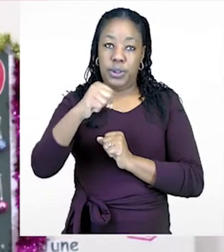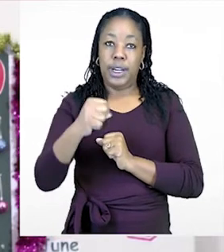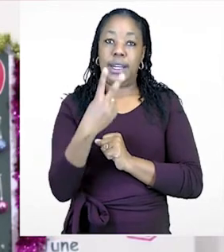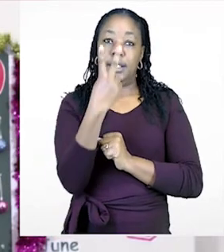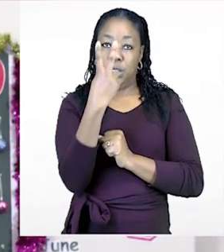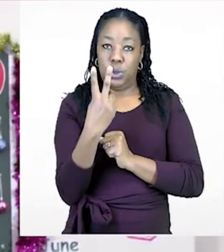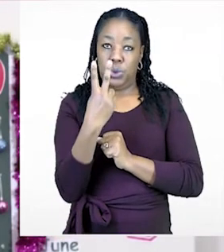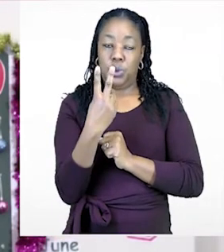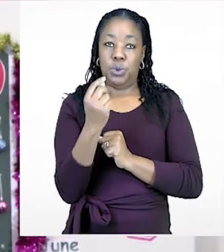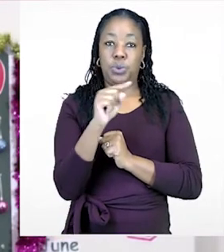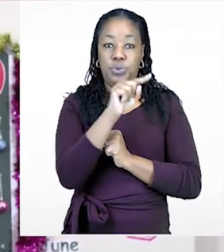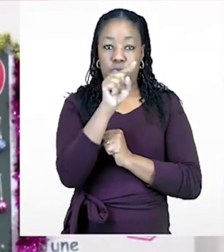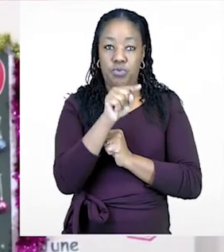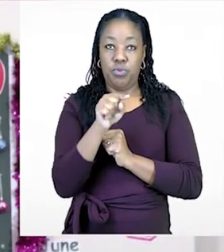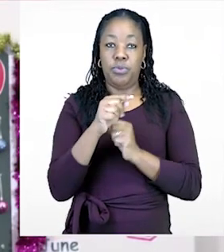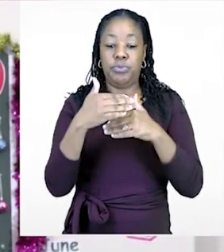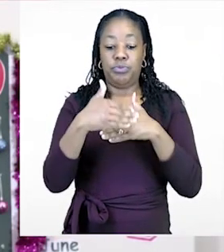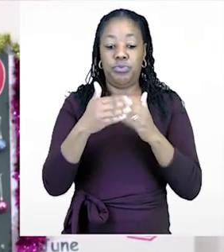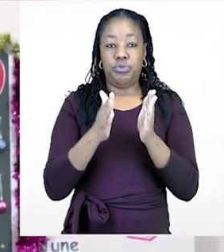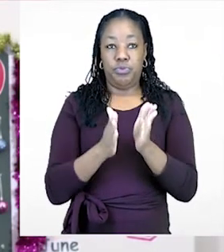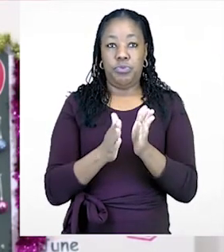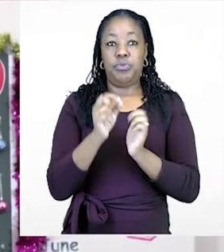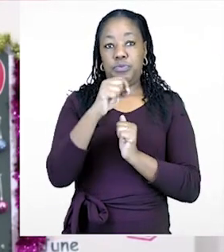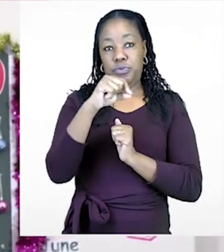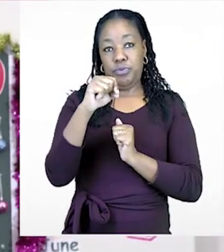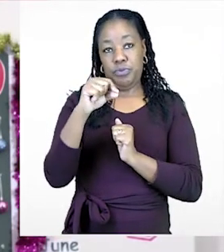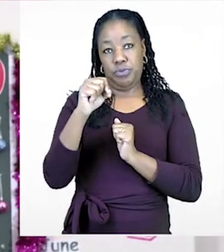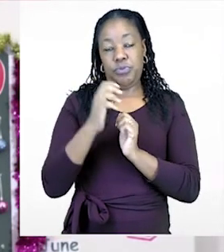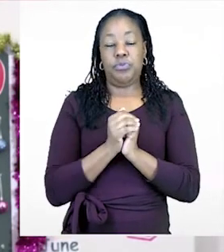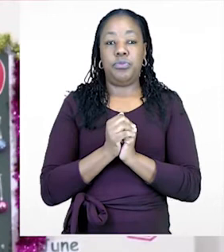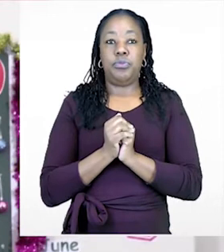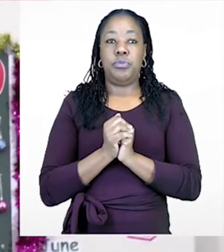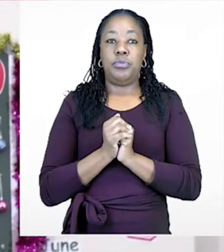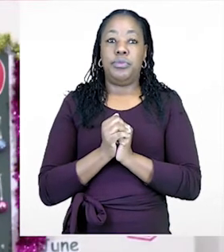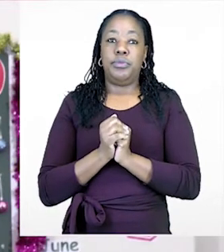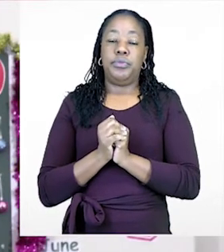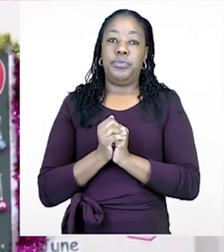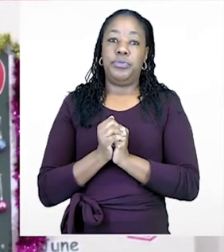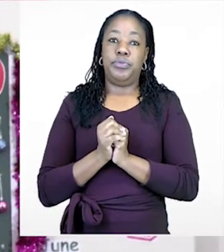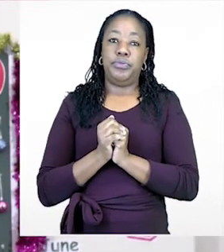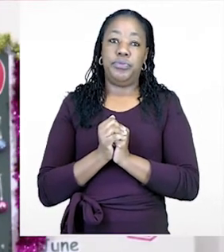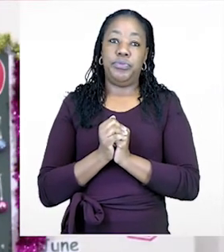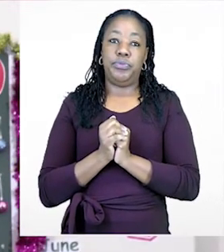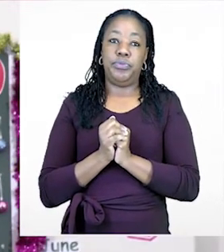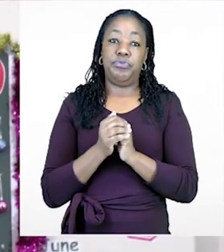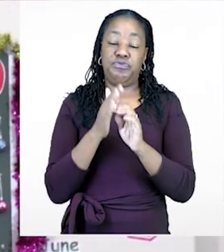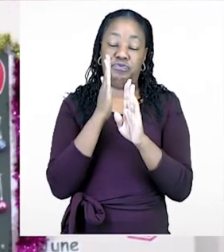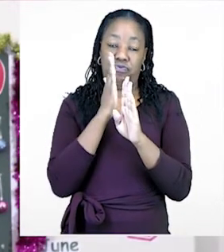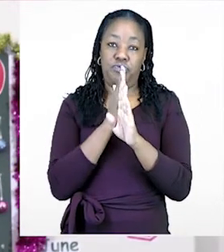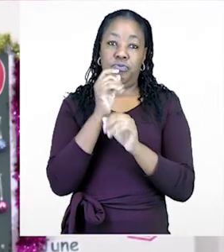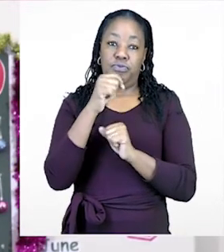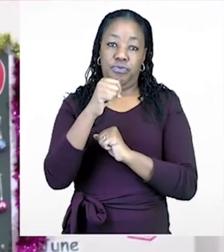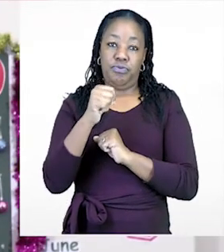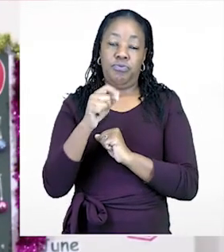Well done. Remember to take your time when you're writing so that you don't make any mistakes. Let's move to the next